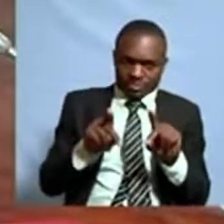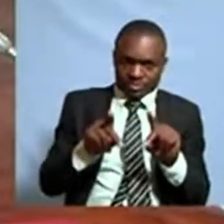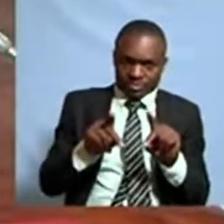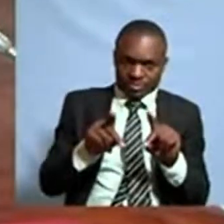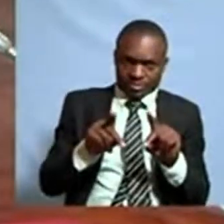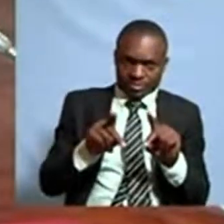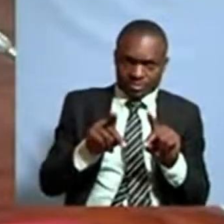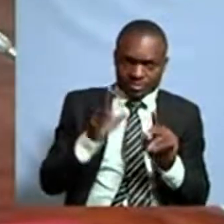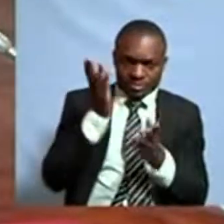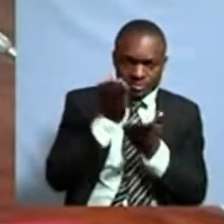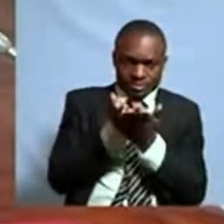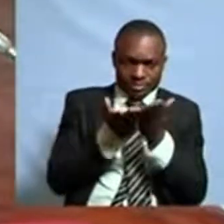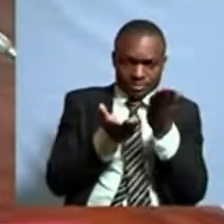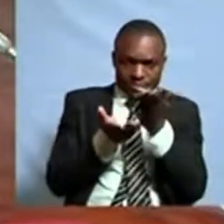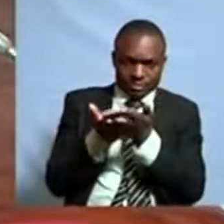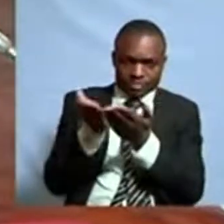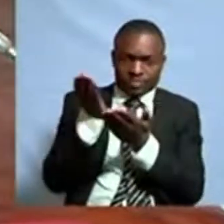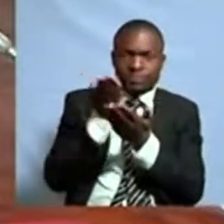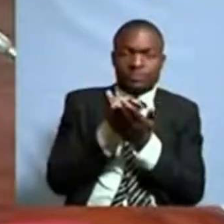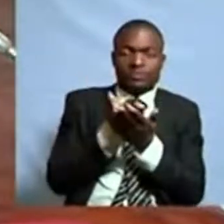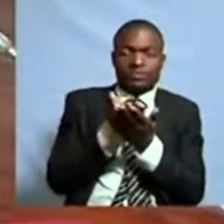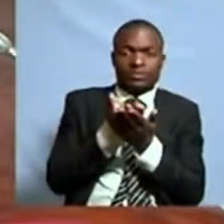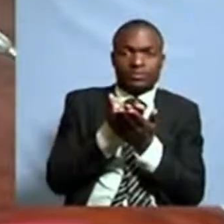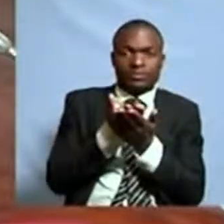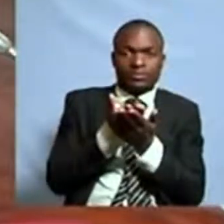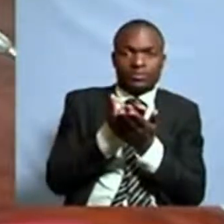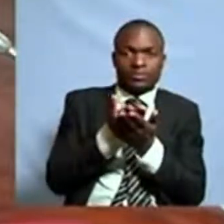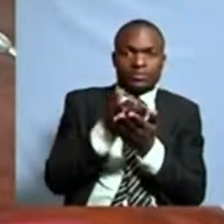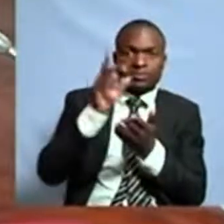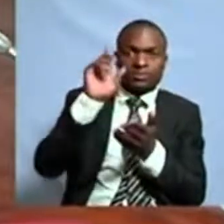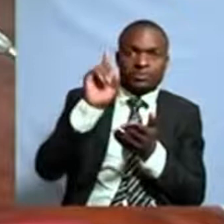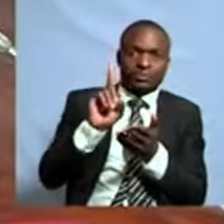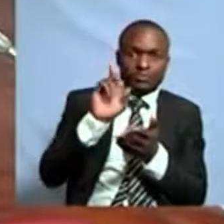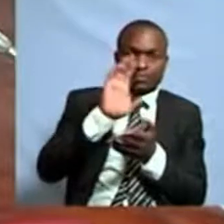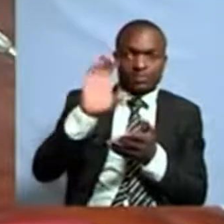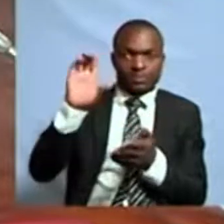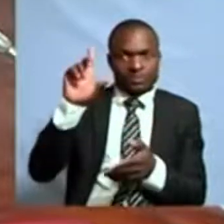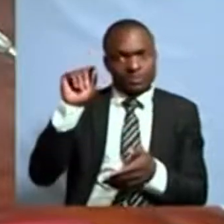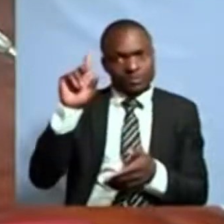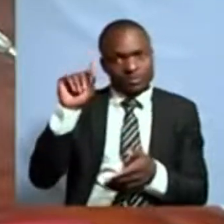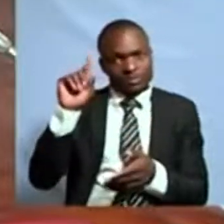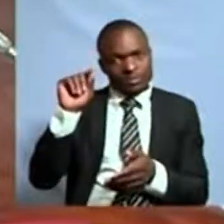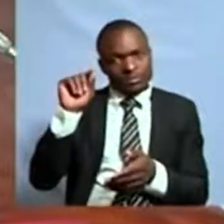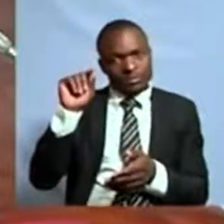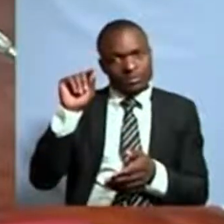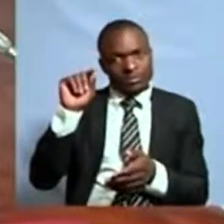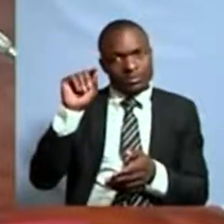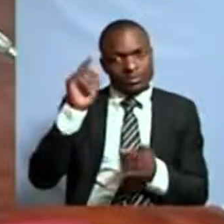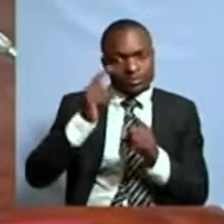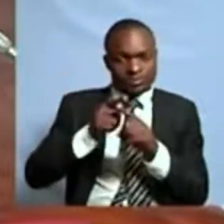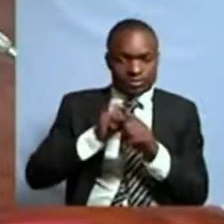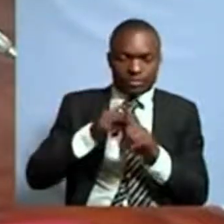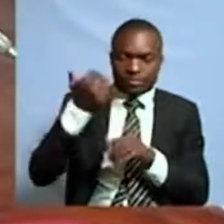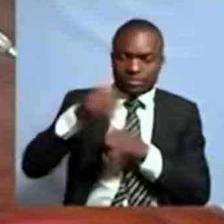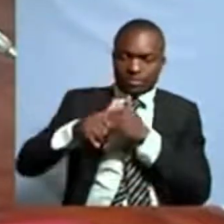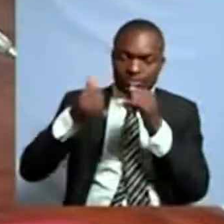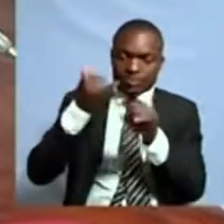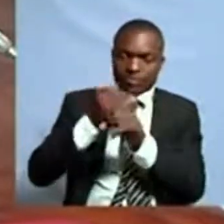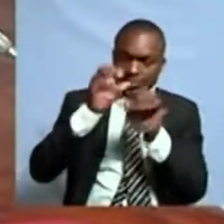minimum contribution of either 120 months or 10 years should have been